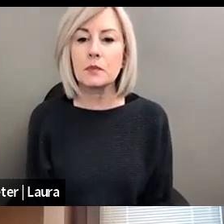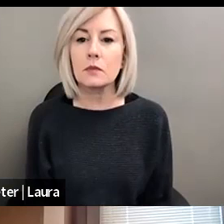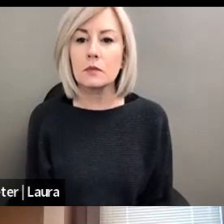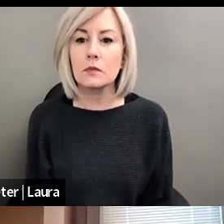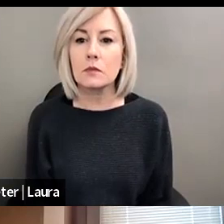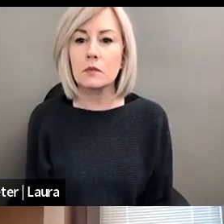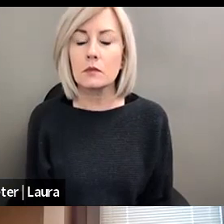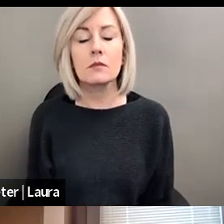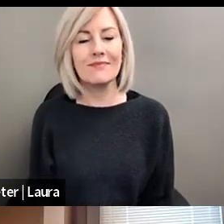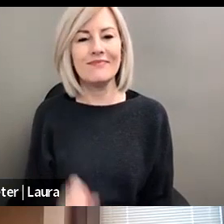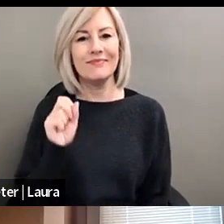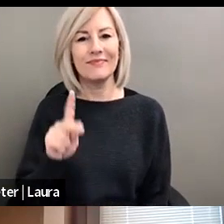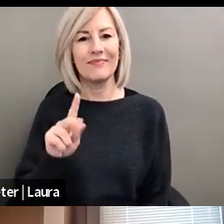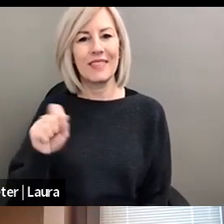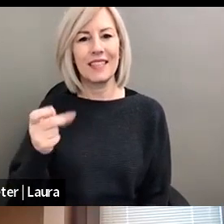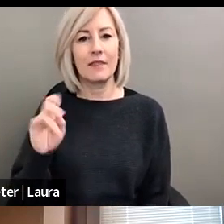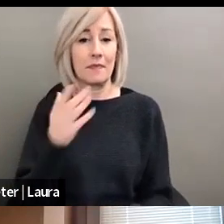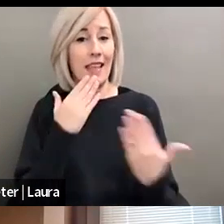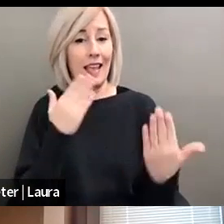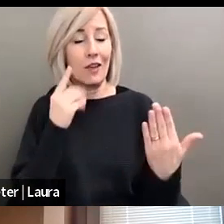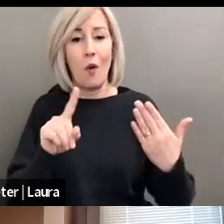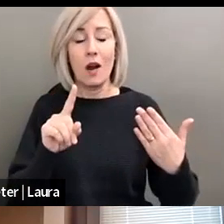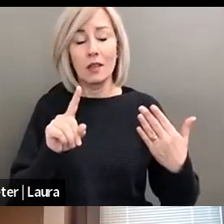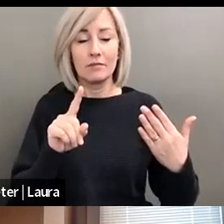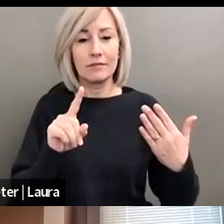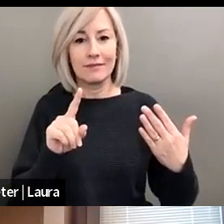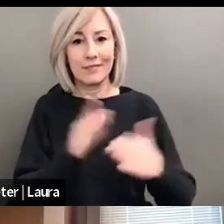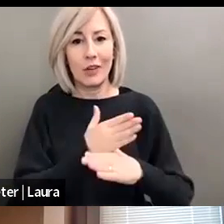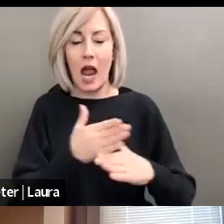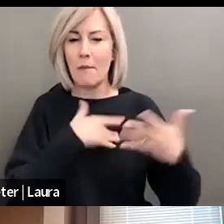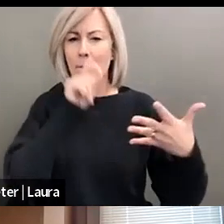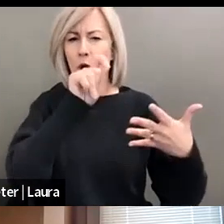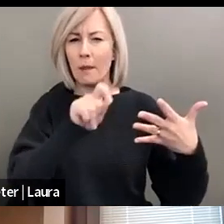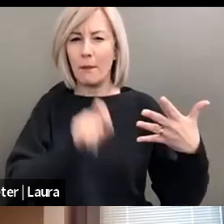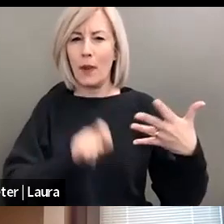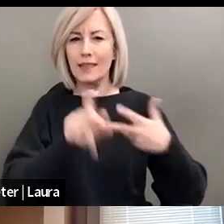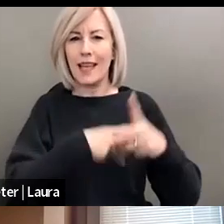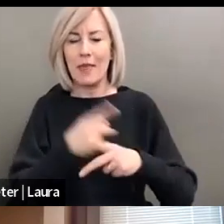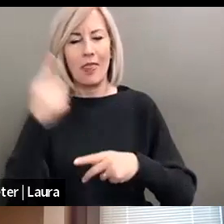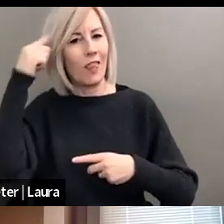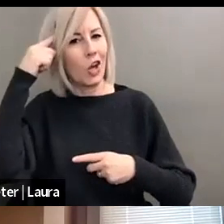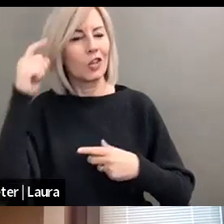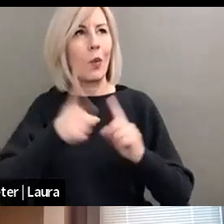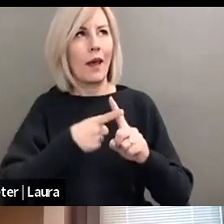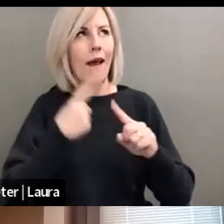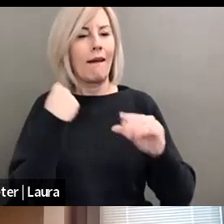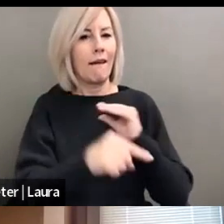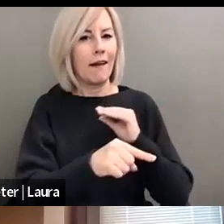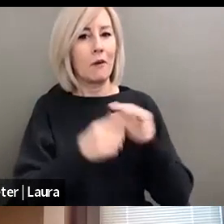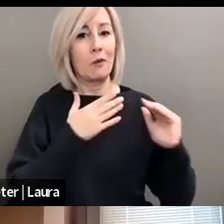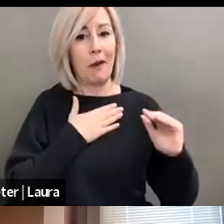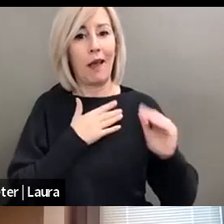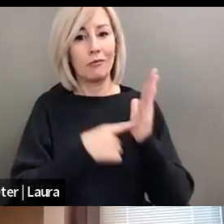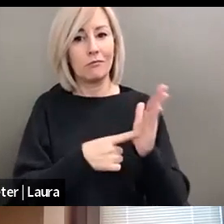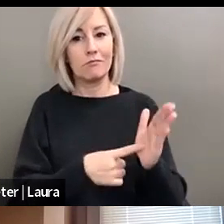Thank you all for sharing. I'm a bullet point thinker, and so that's how, when I send an email to my representatives,